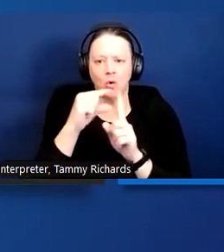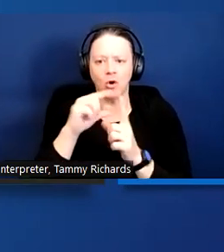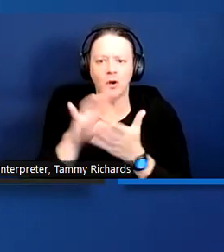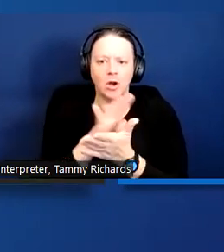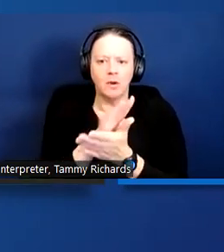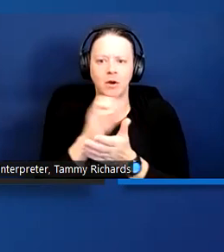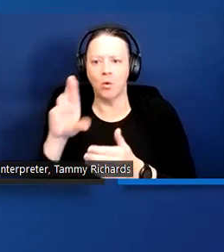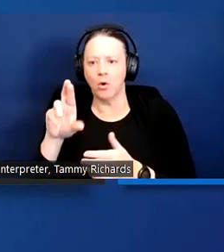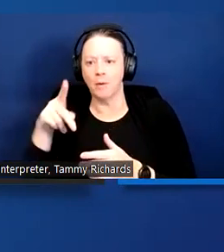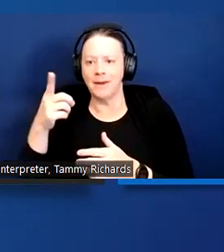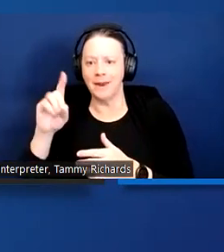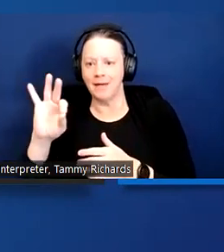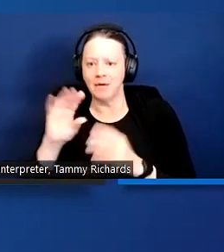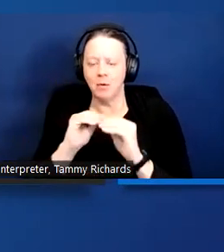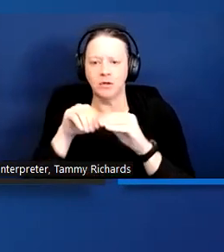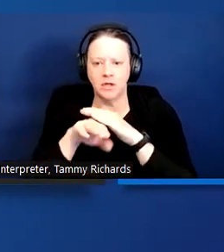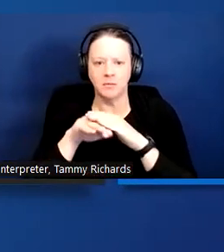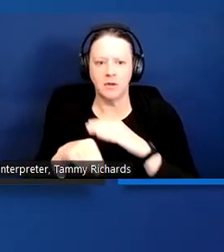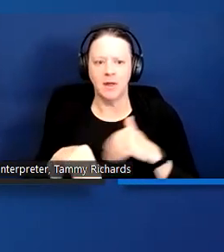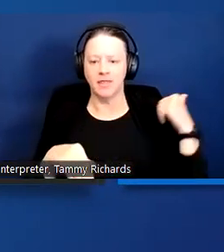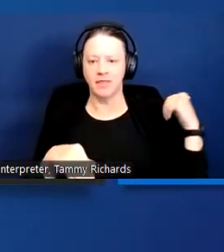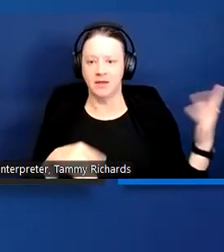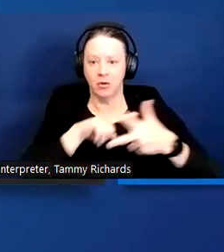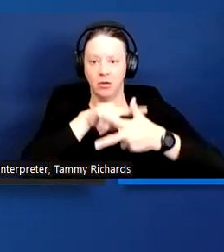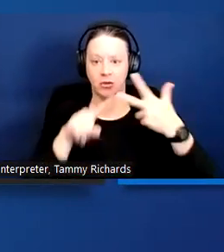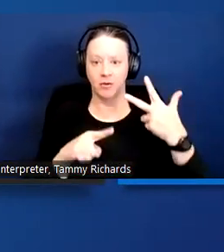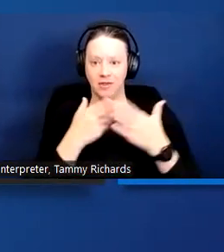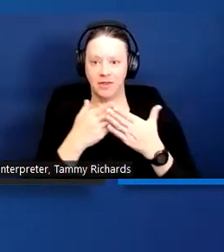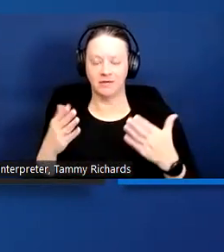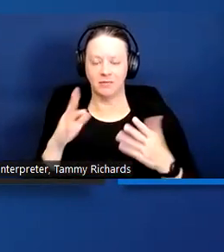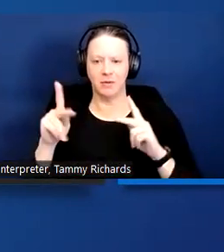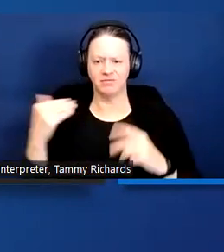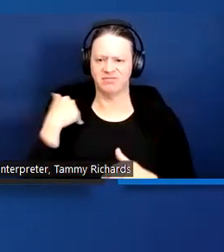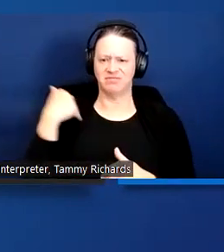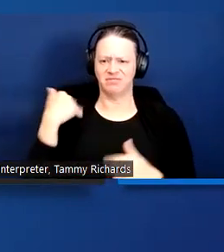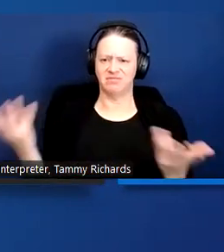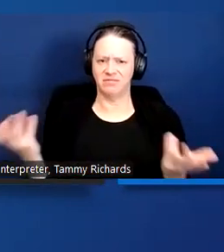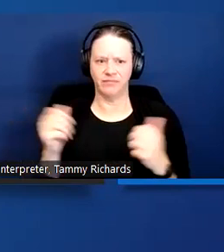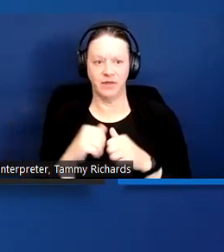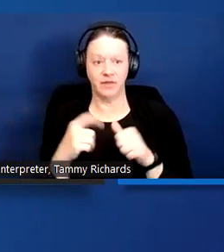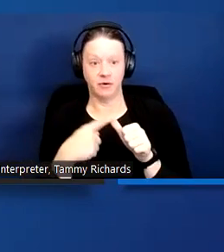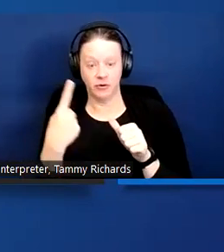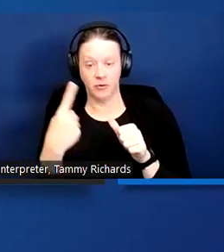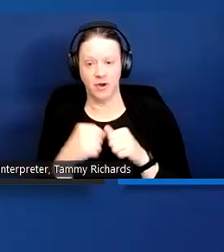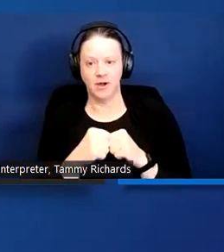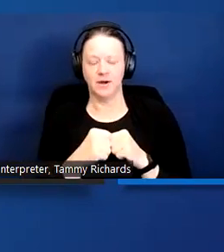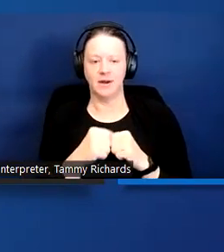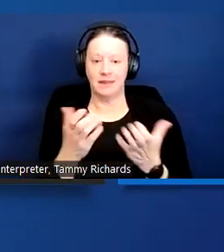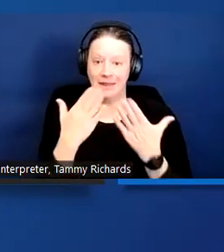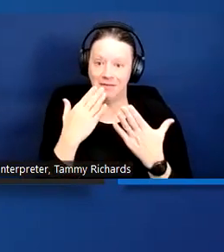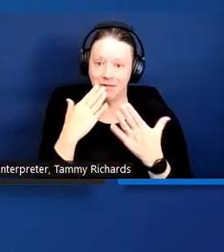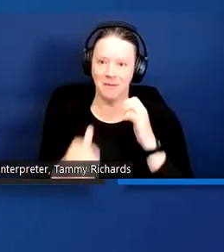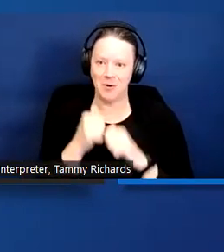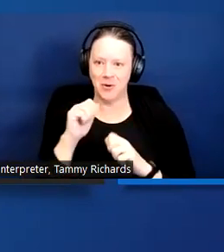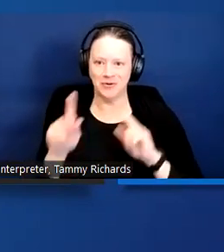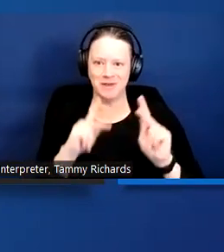accessible, these are usually the three things I will hear about. The first one, and thankfully the majority